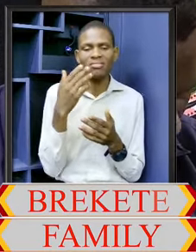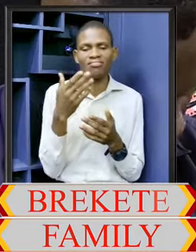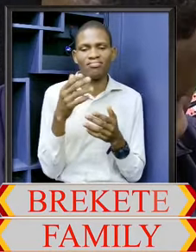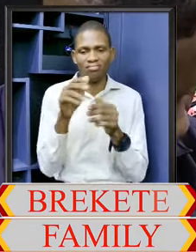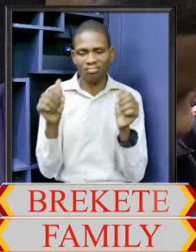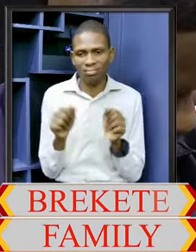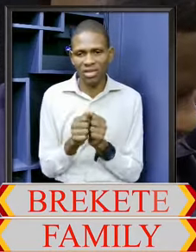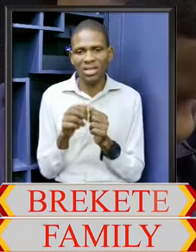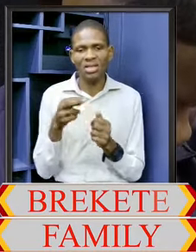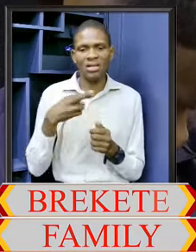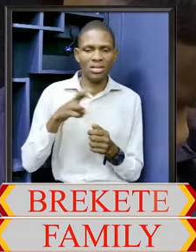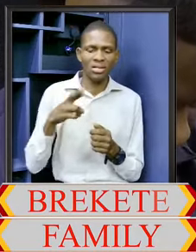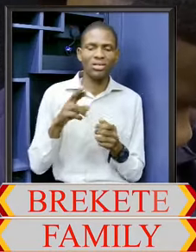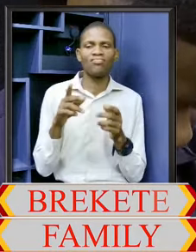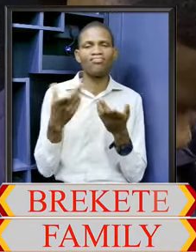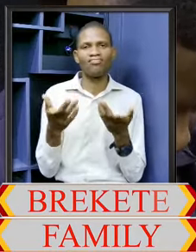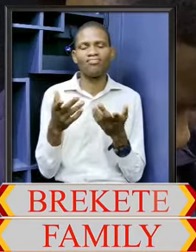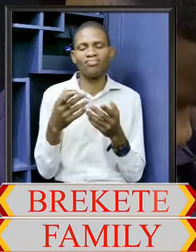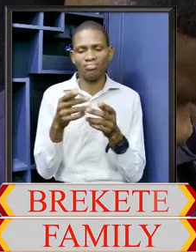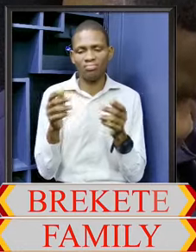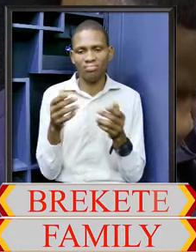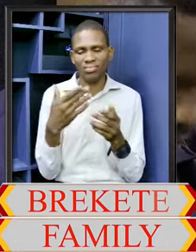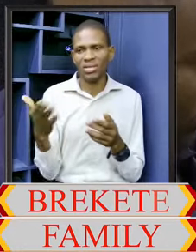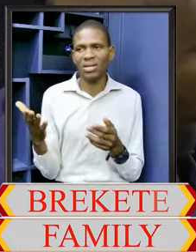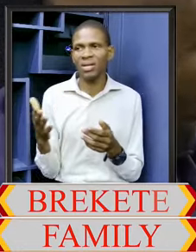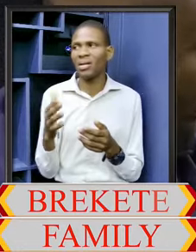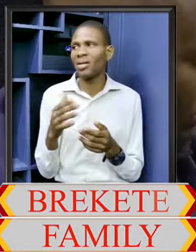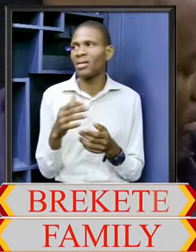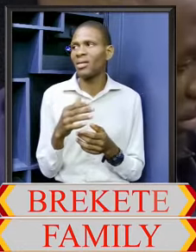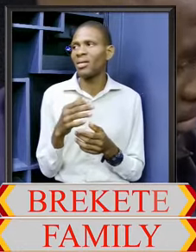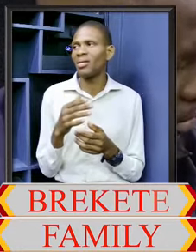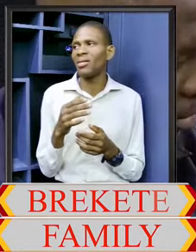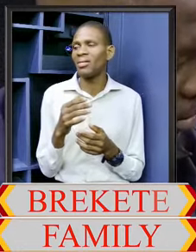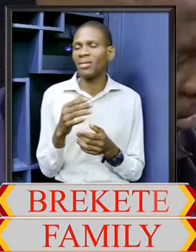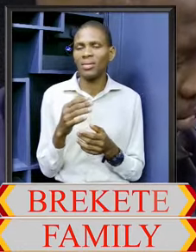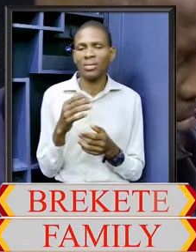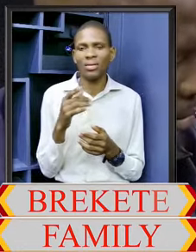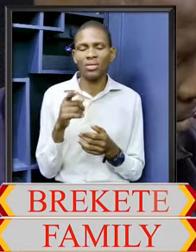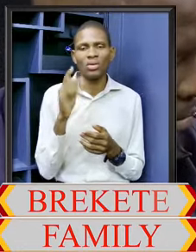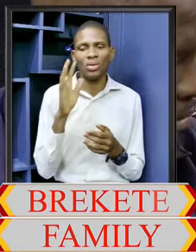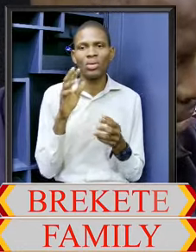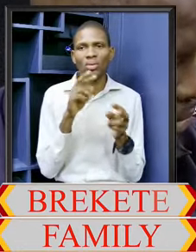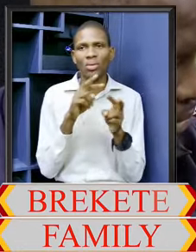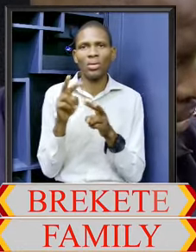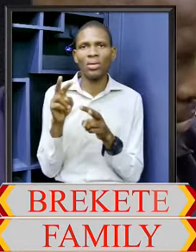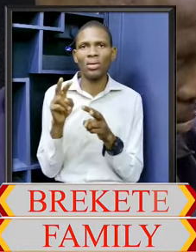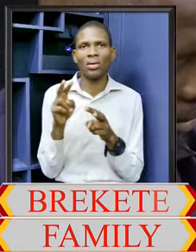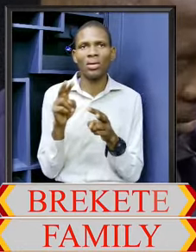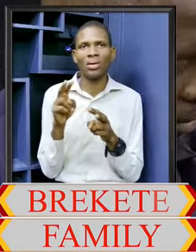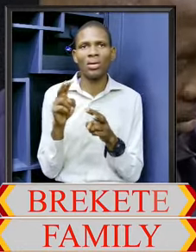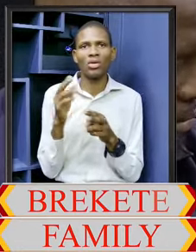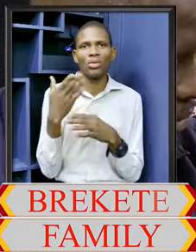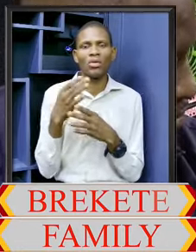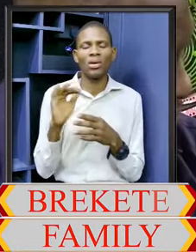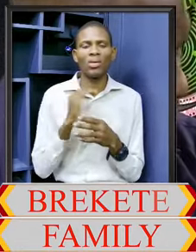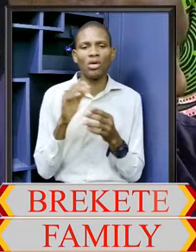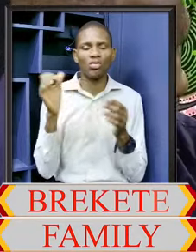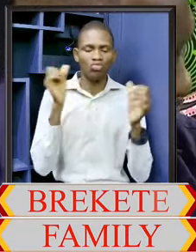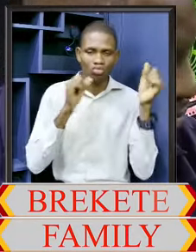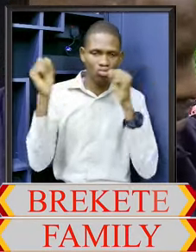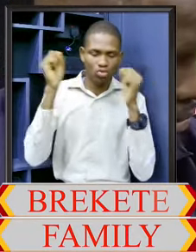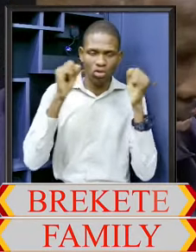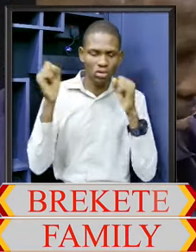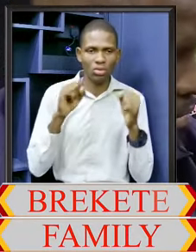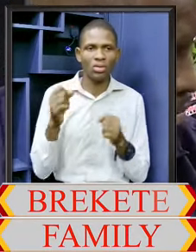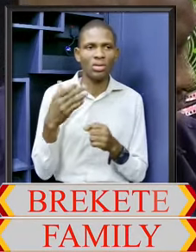day. Religious channel day. Okay, I don't mention news channel before. You go also watch some of our sports channel